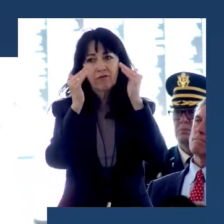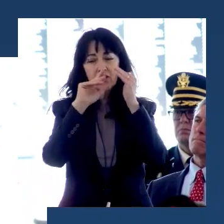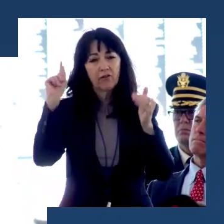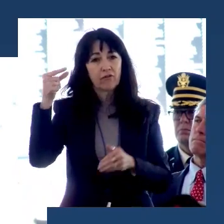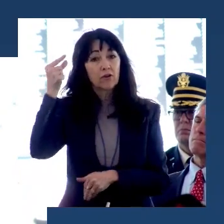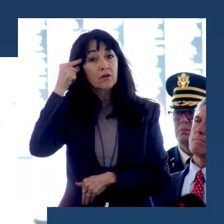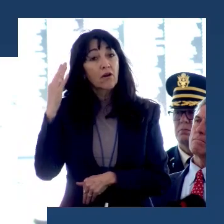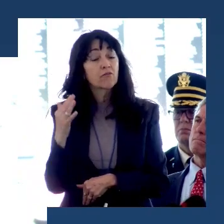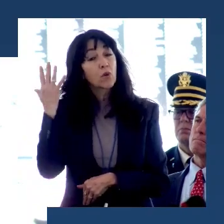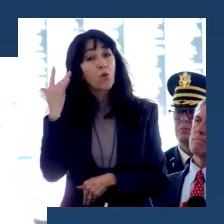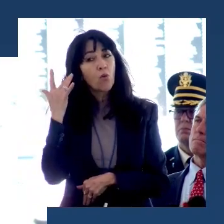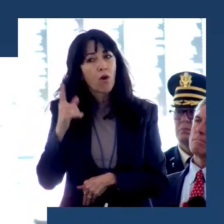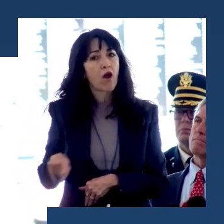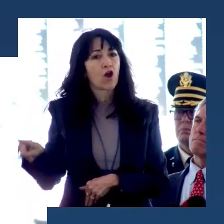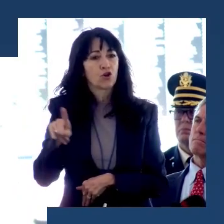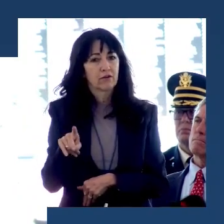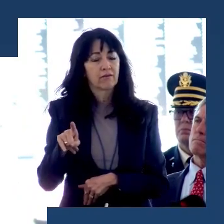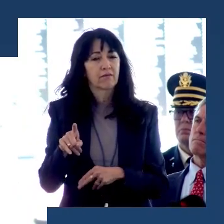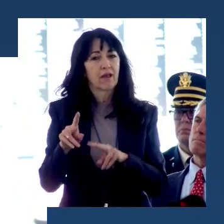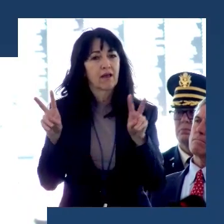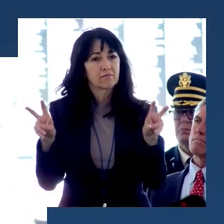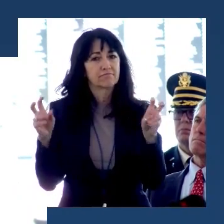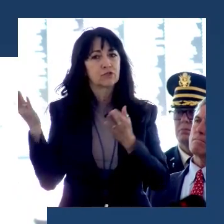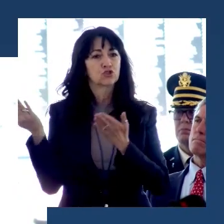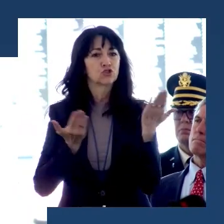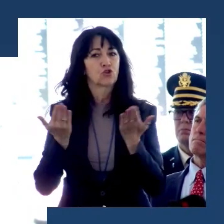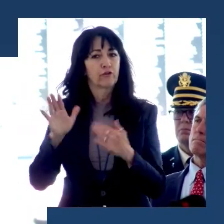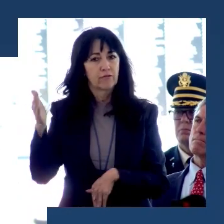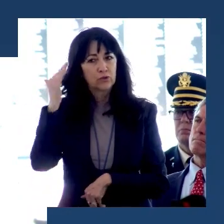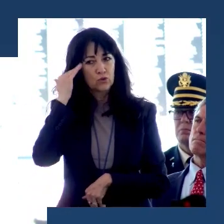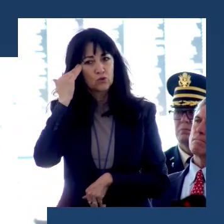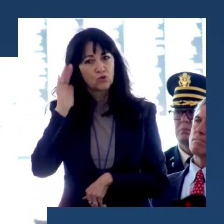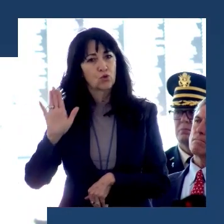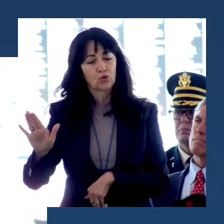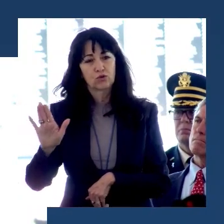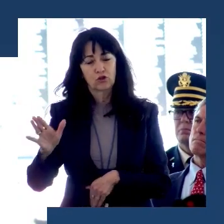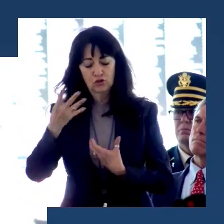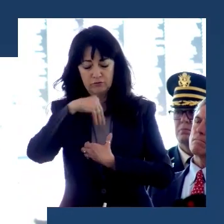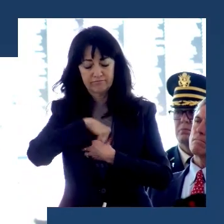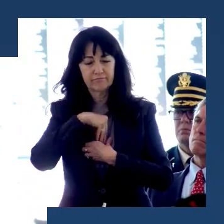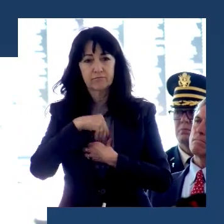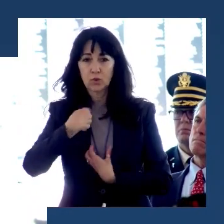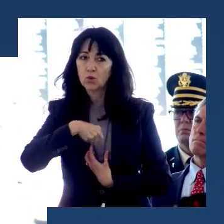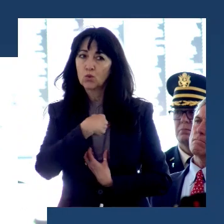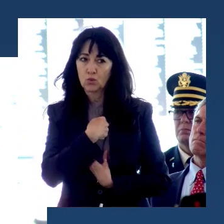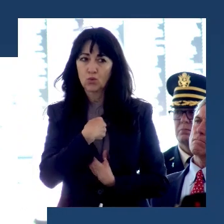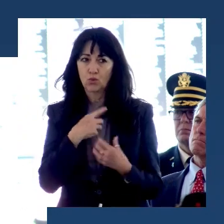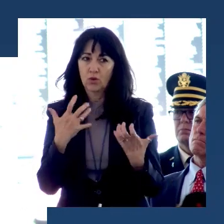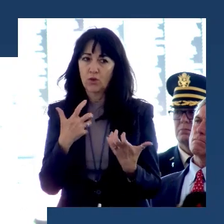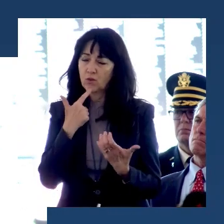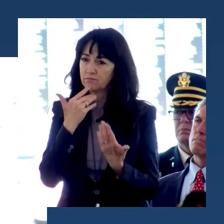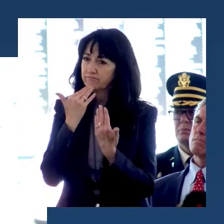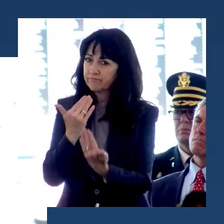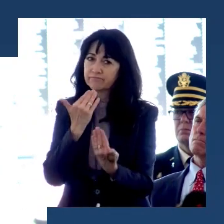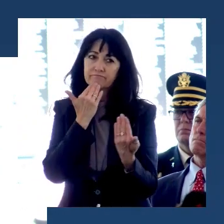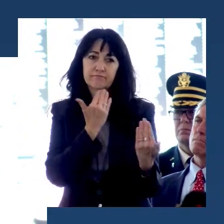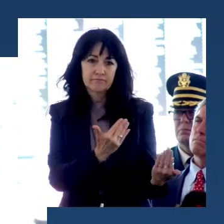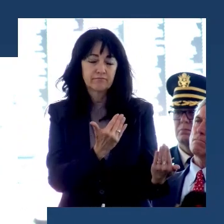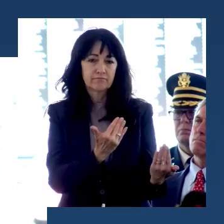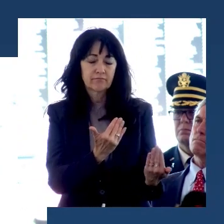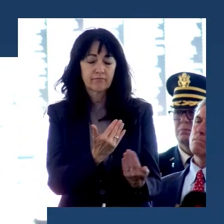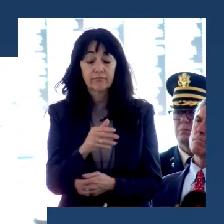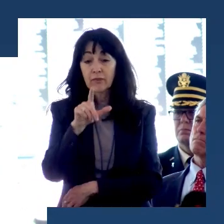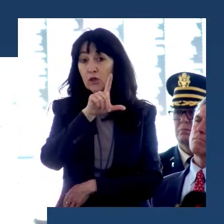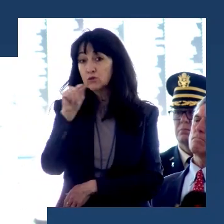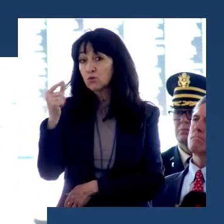they know how to do, is to serve. We owe them a great debt of gratitude as well. In